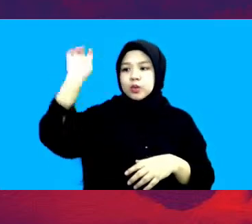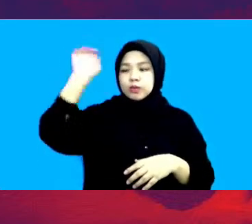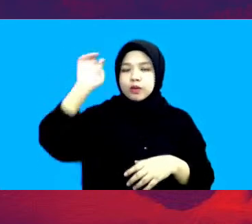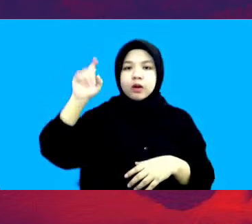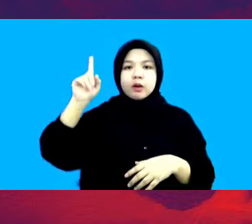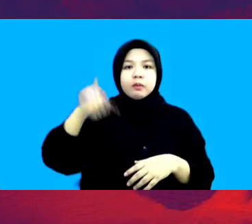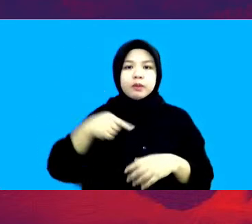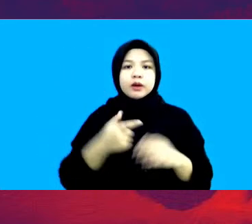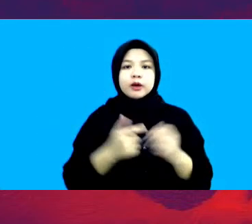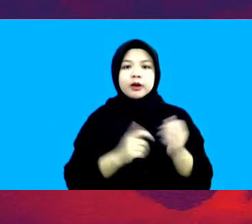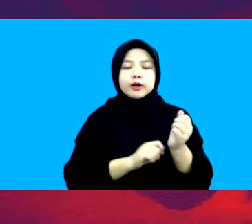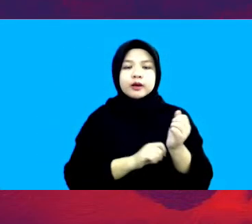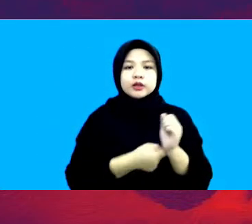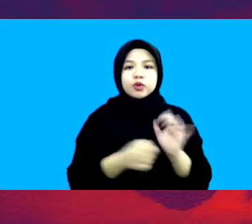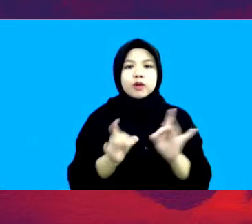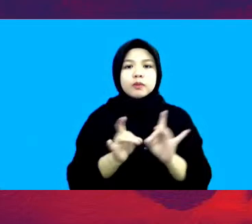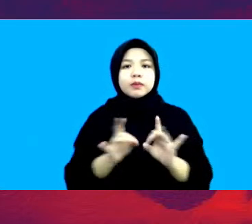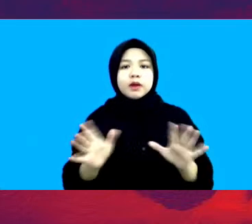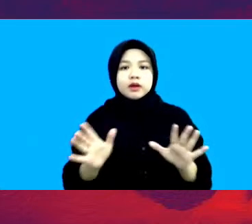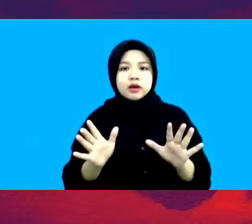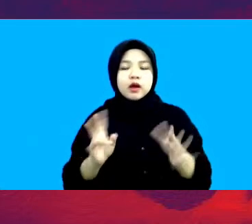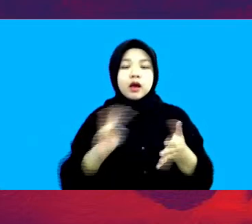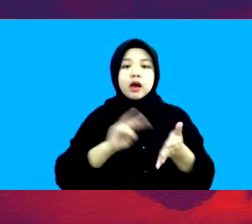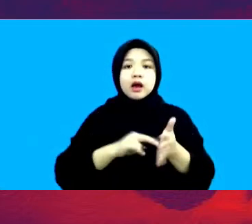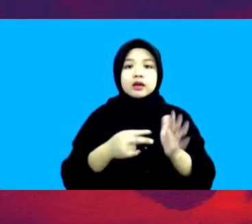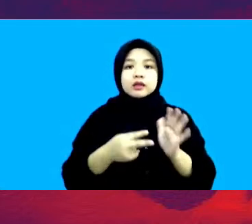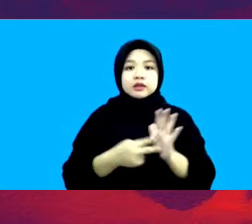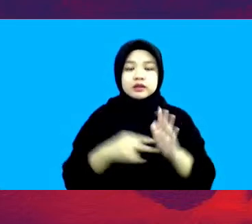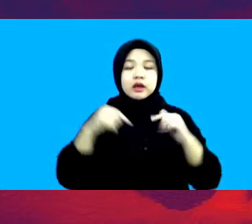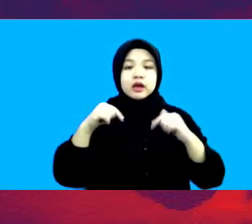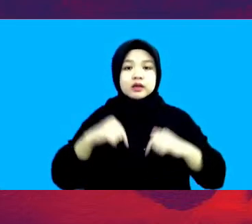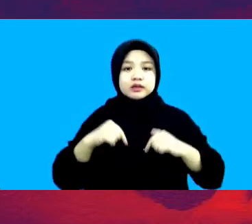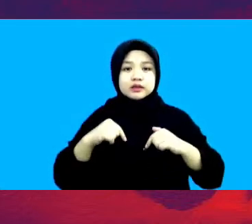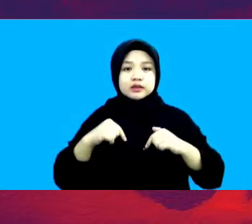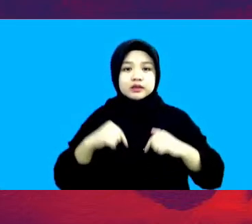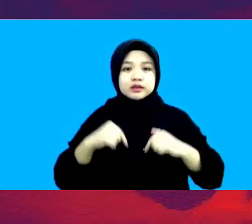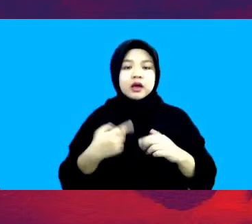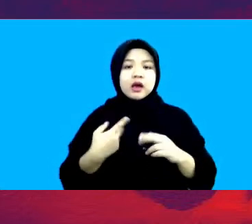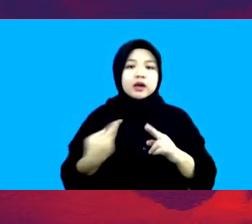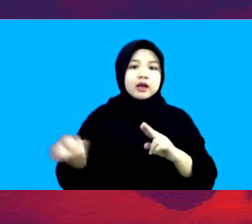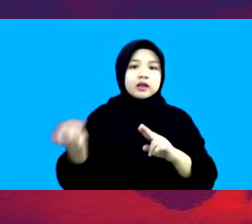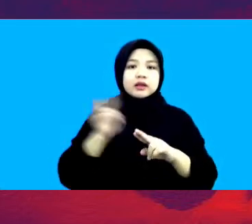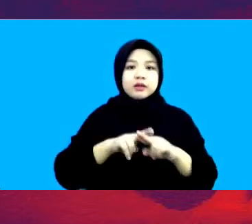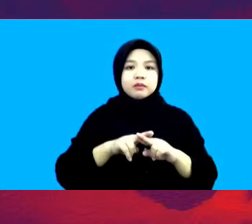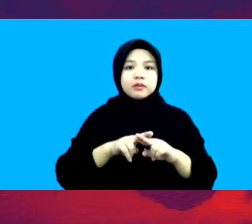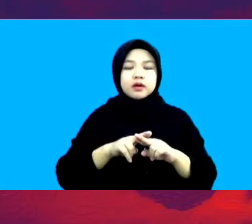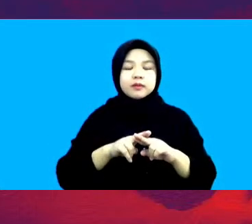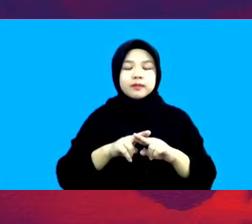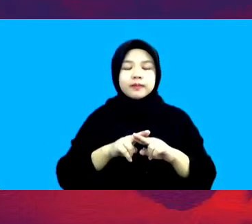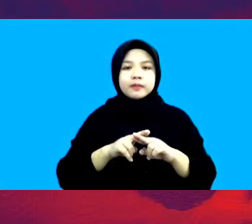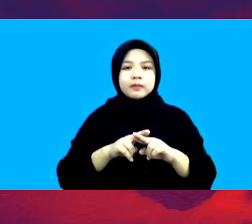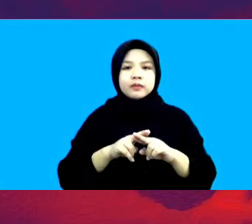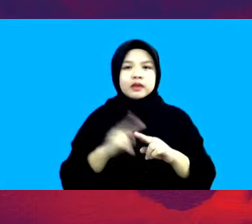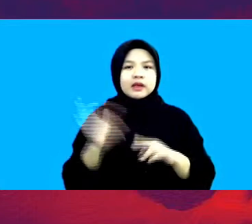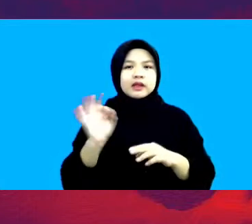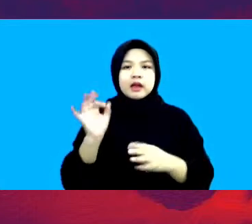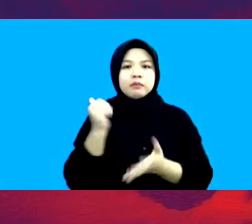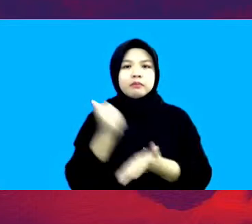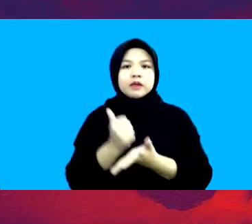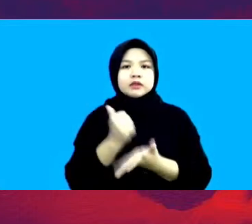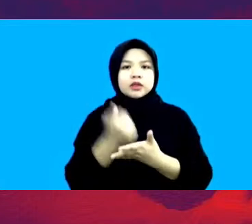does it mean for us? That means that this is going to add a lot more uncertainty to the macroeconomic